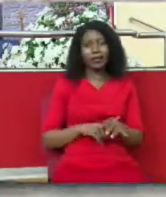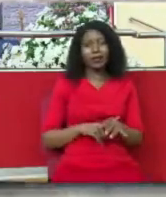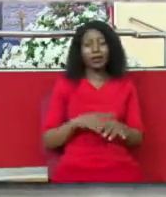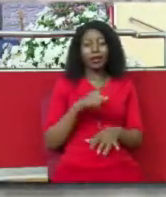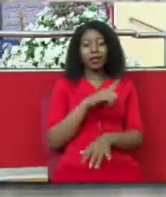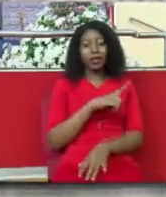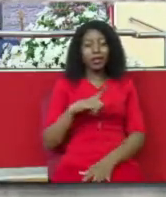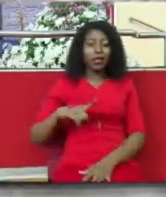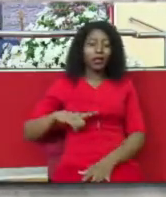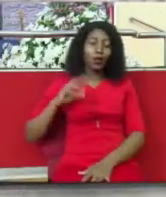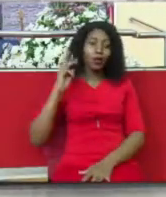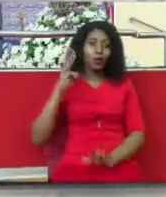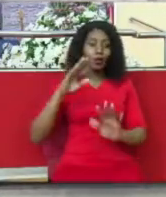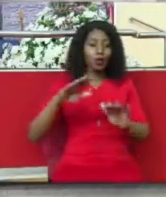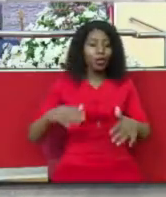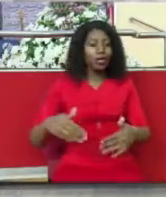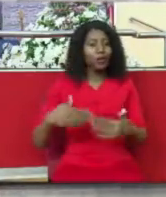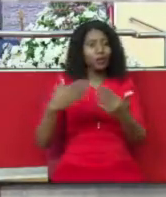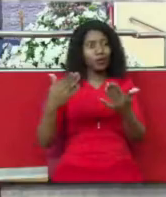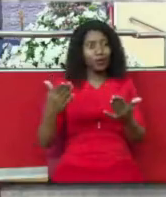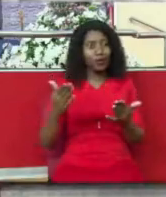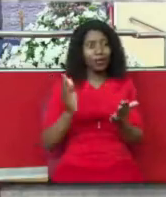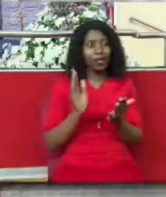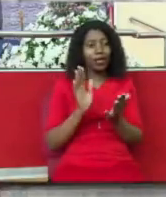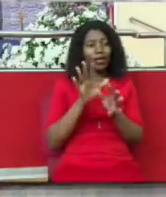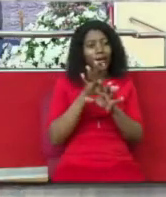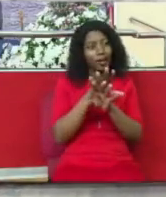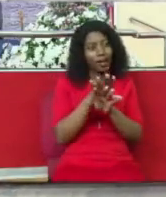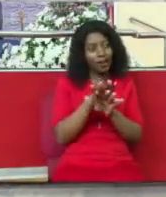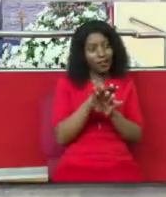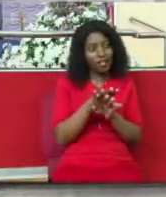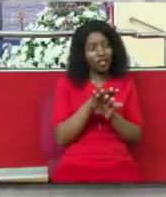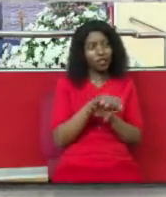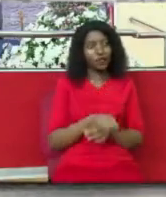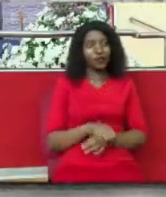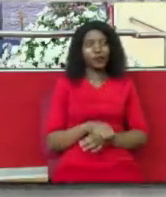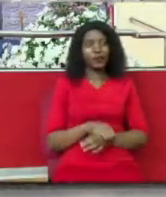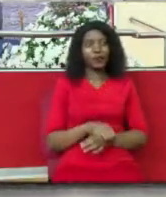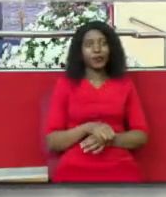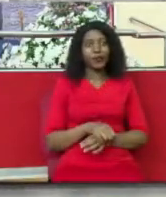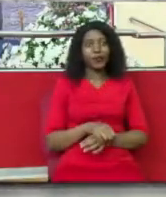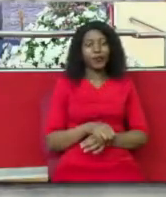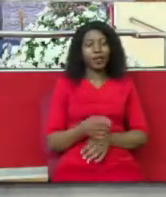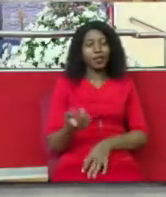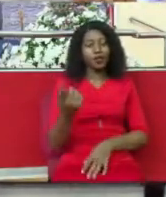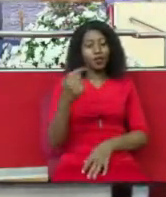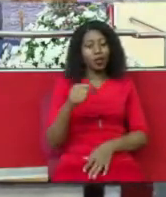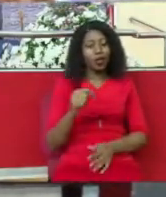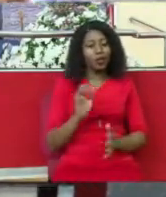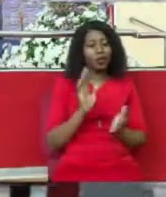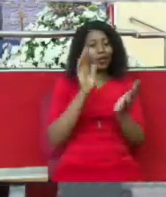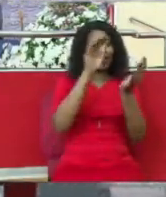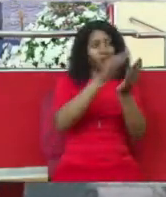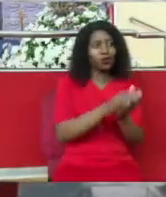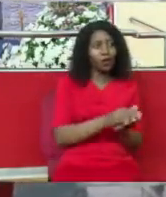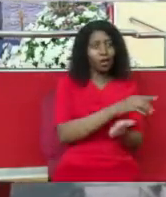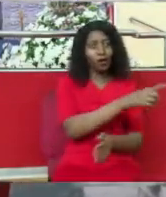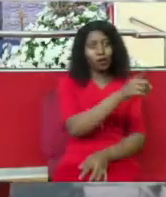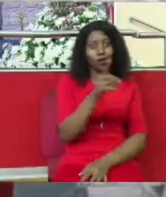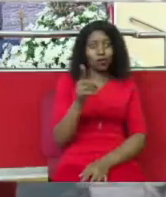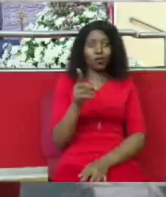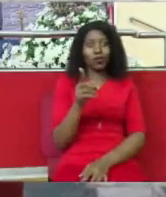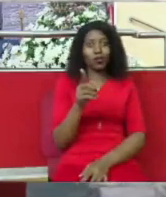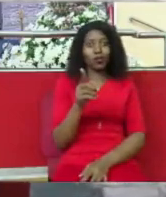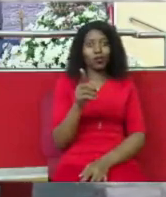will provide a fish. Kuna wakati Mungu atapeana samaki. To come and swallow you so that you can be